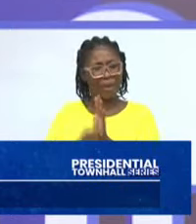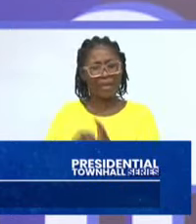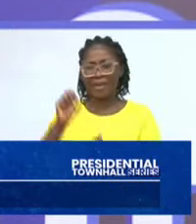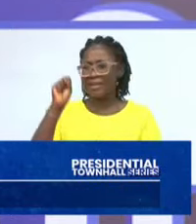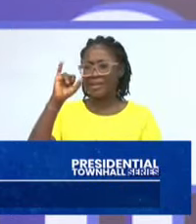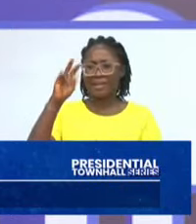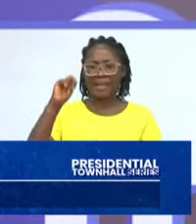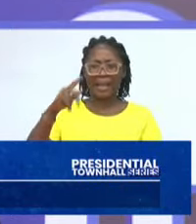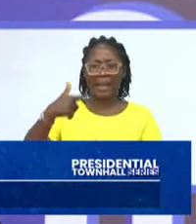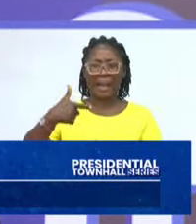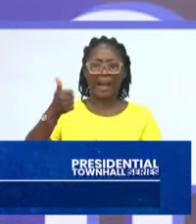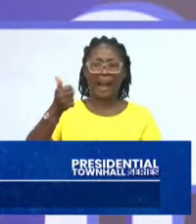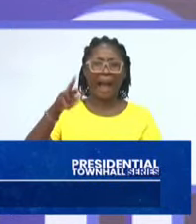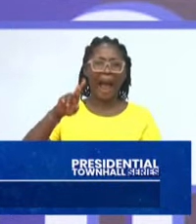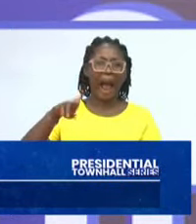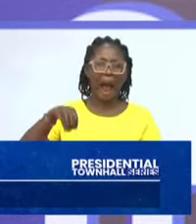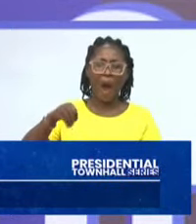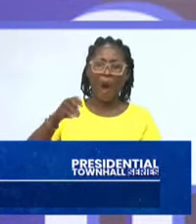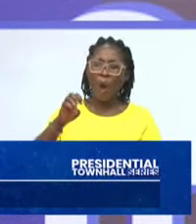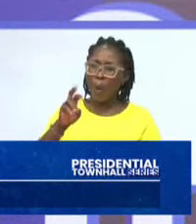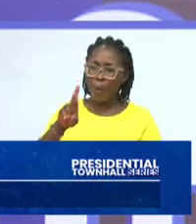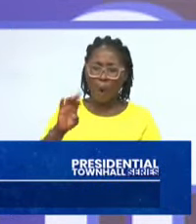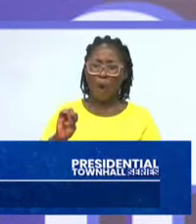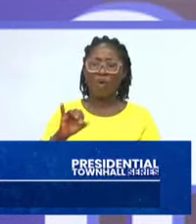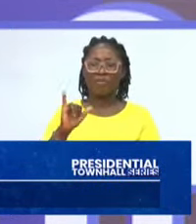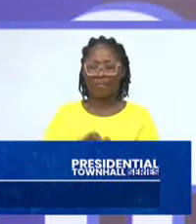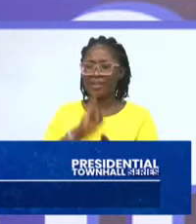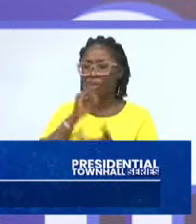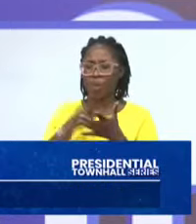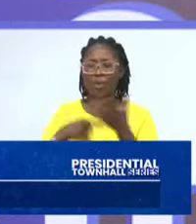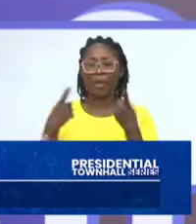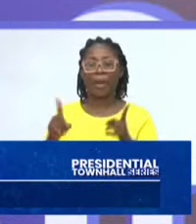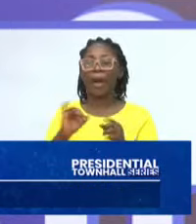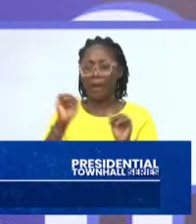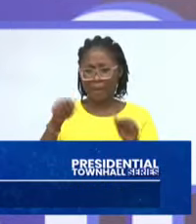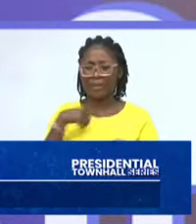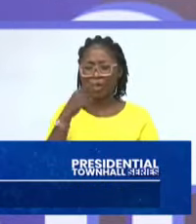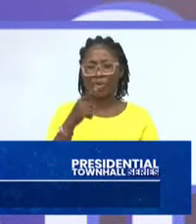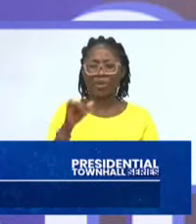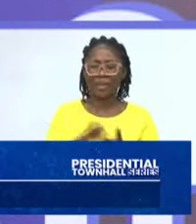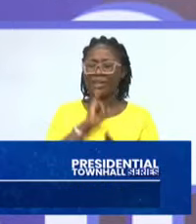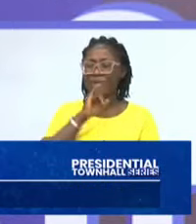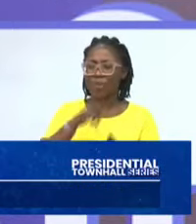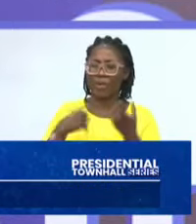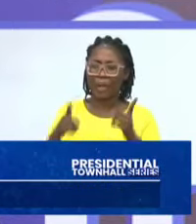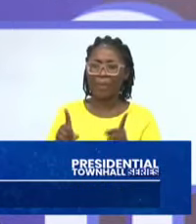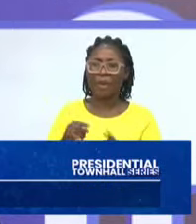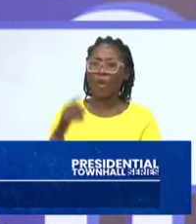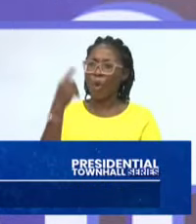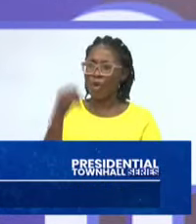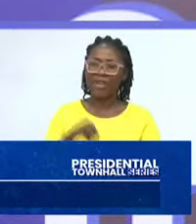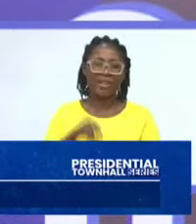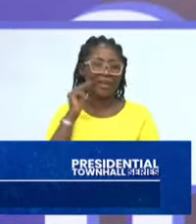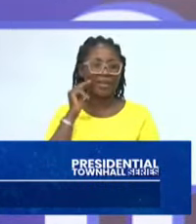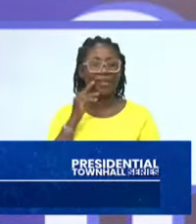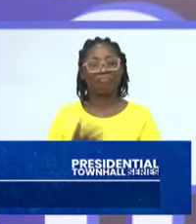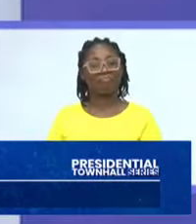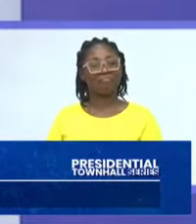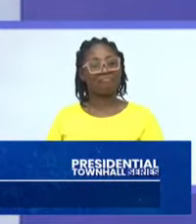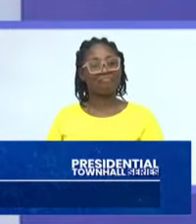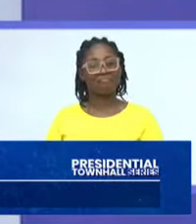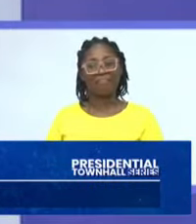ports. I can tell you people who live off ports everywhere, except Nigeria. All right. Gloria, hi.